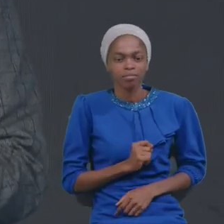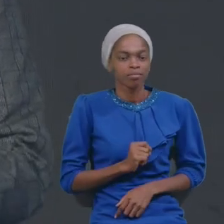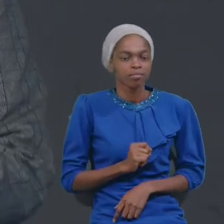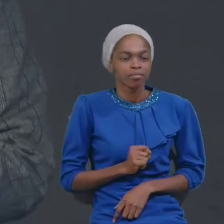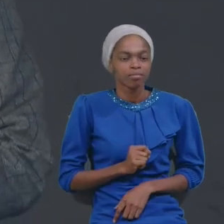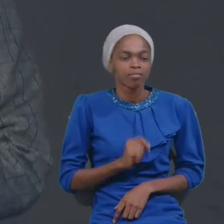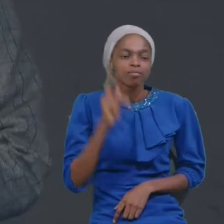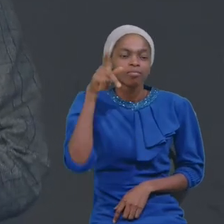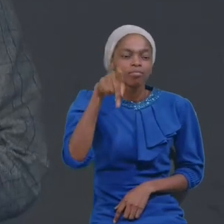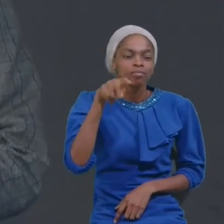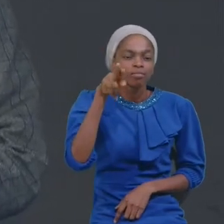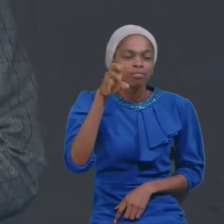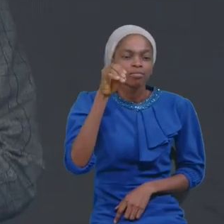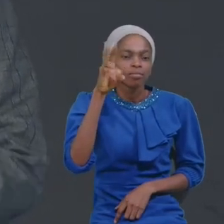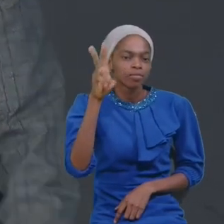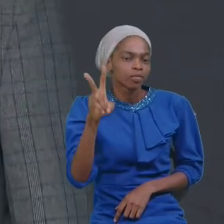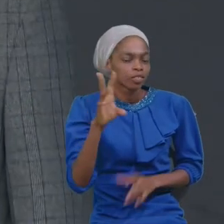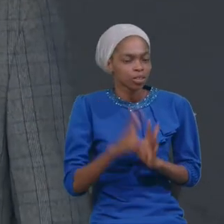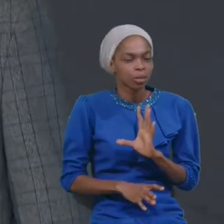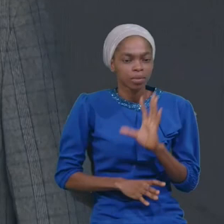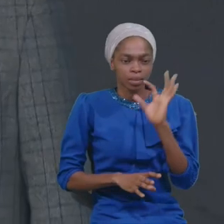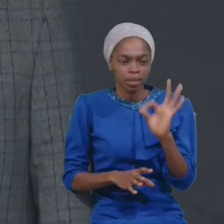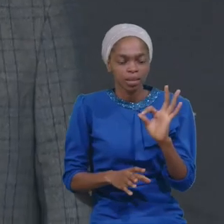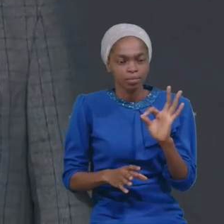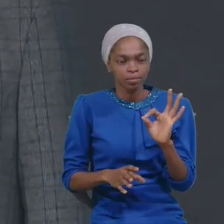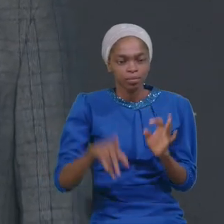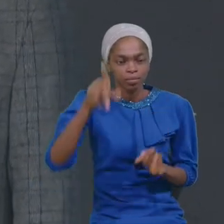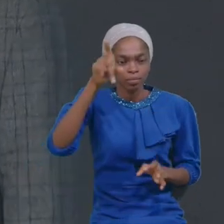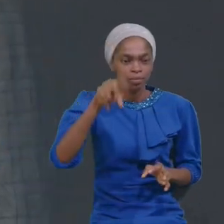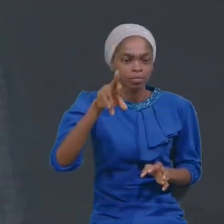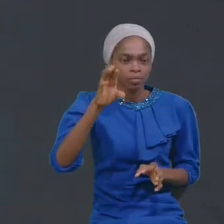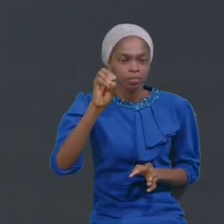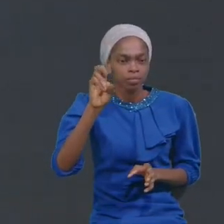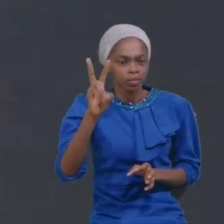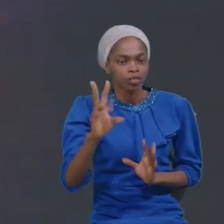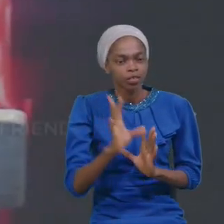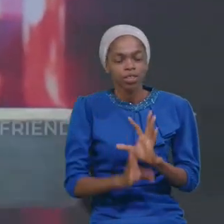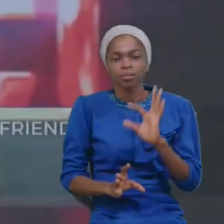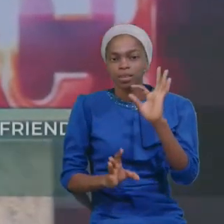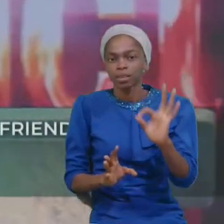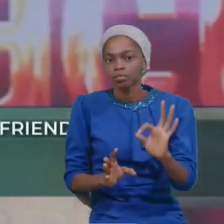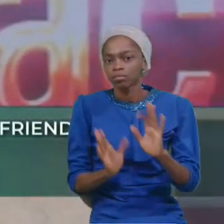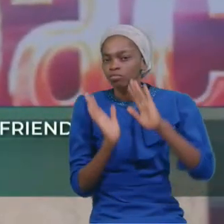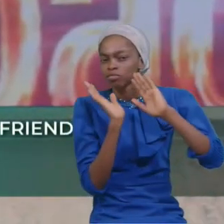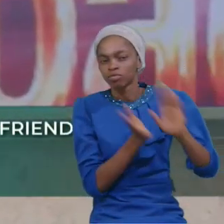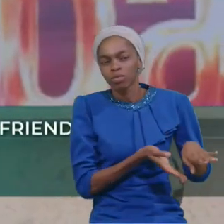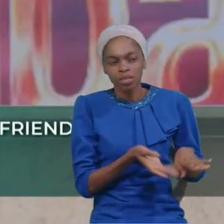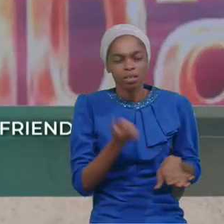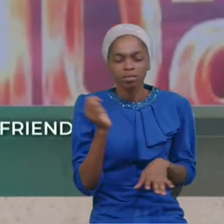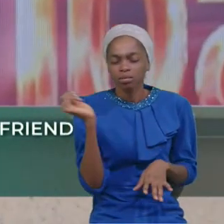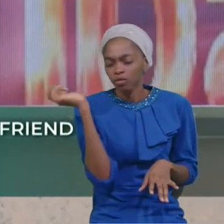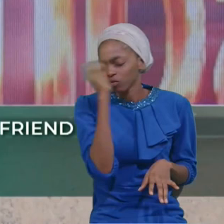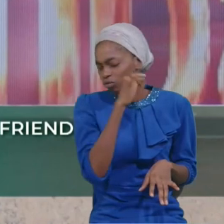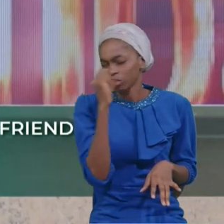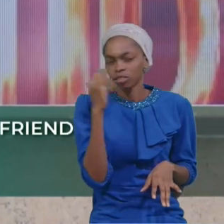Forsake the foolish and live, and go in the way of understanding. Forsake